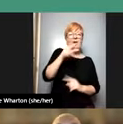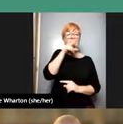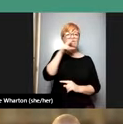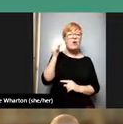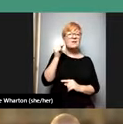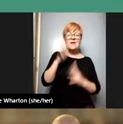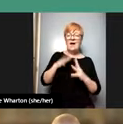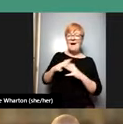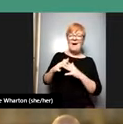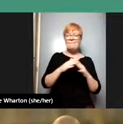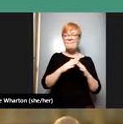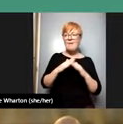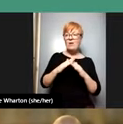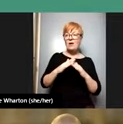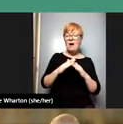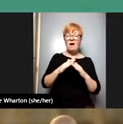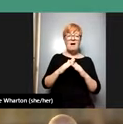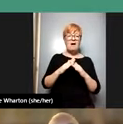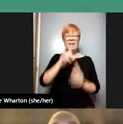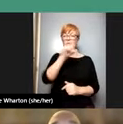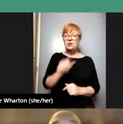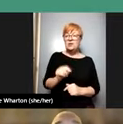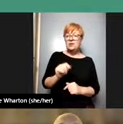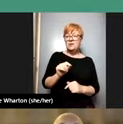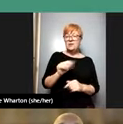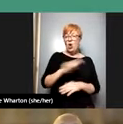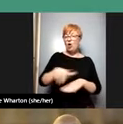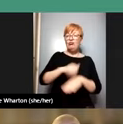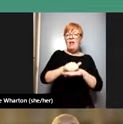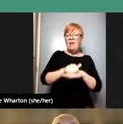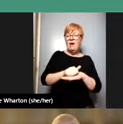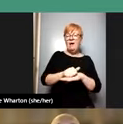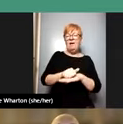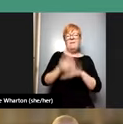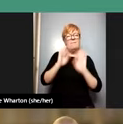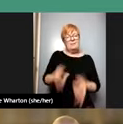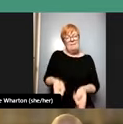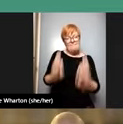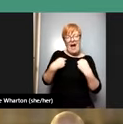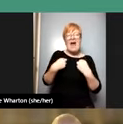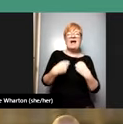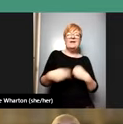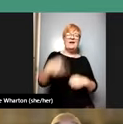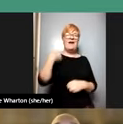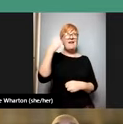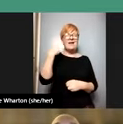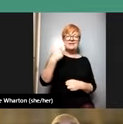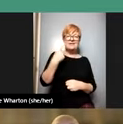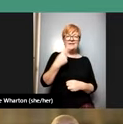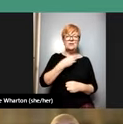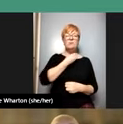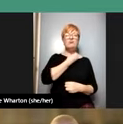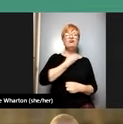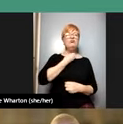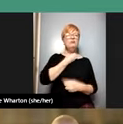India, Asia, or Australia, but you must come back to London City. Wood bass in the throat, the rolling